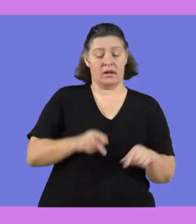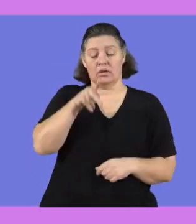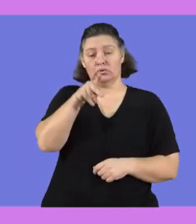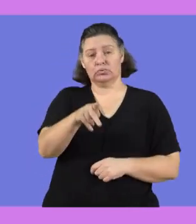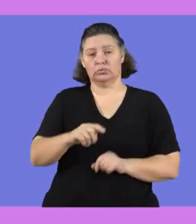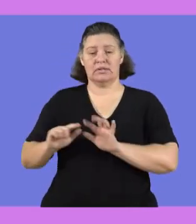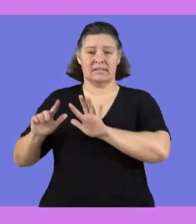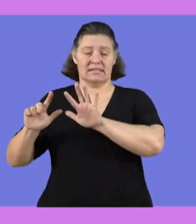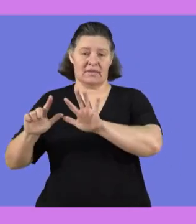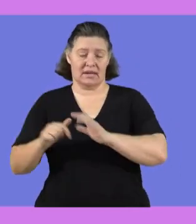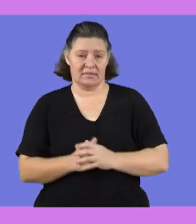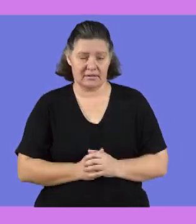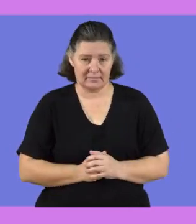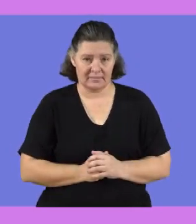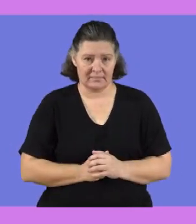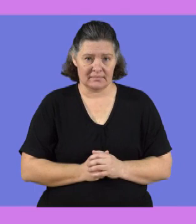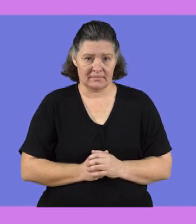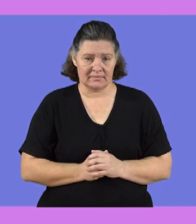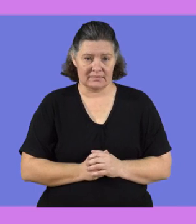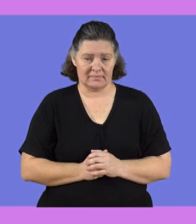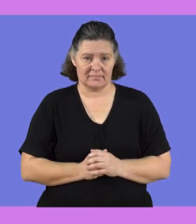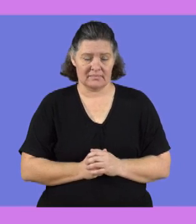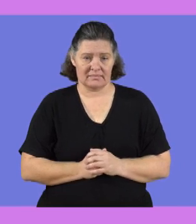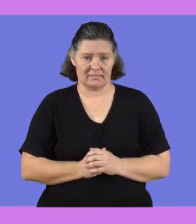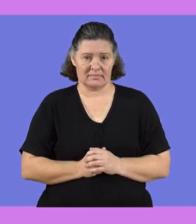ratio will then be